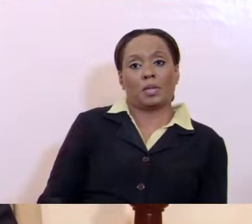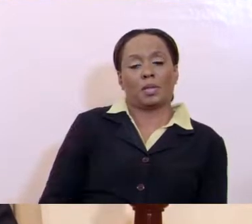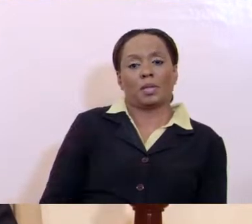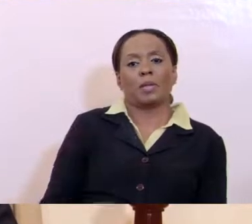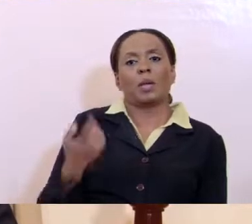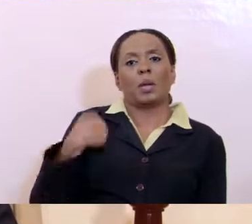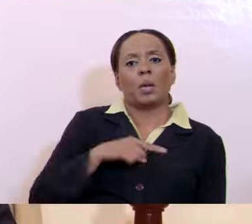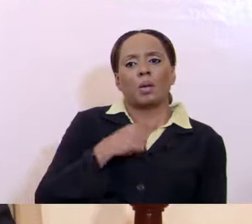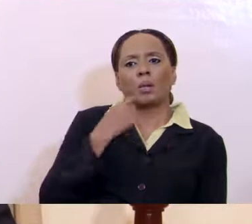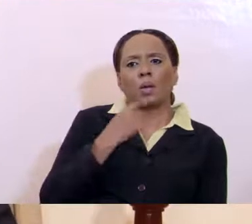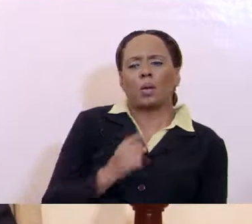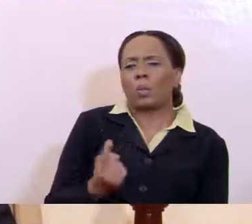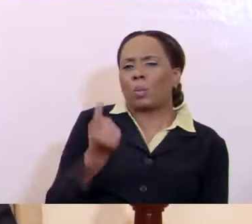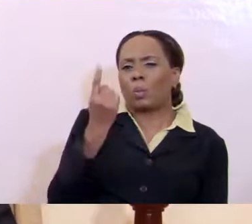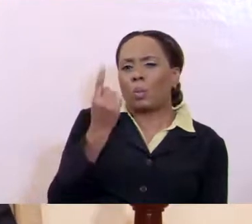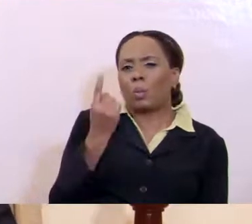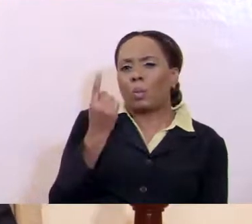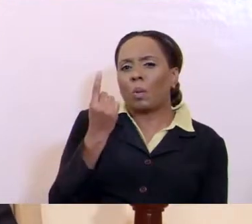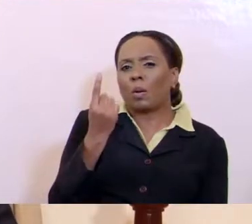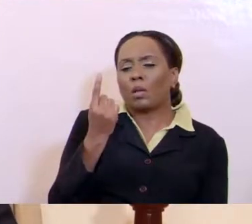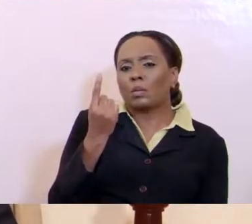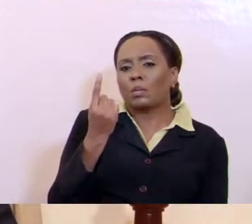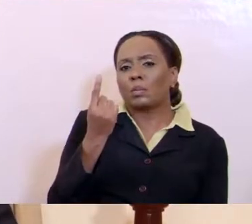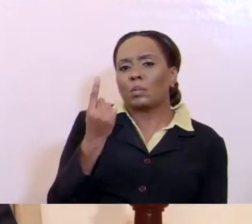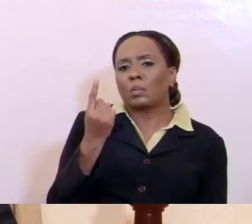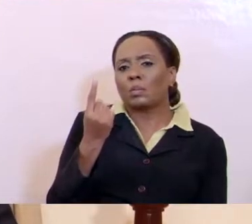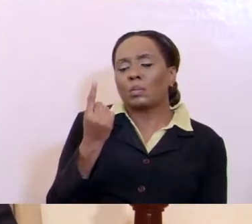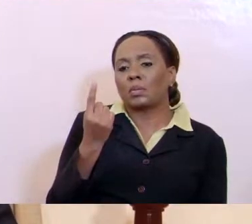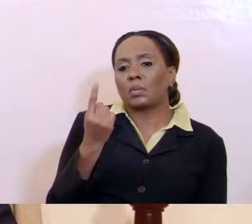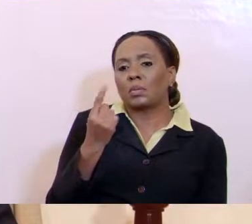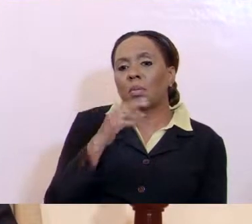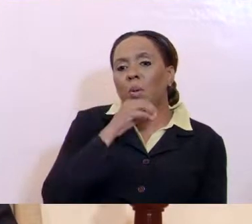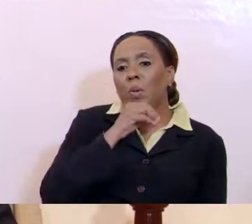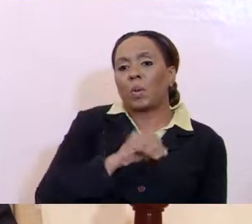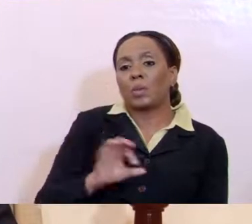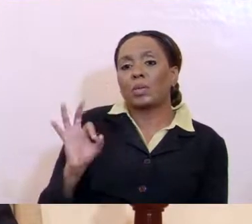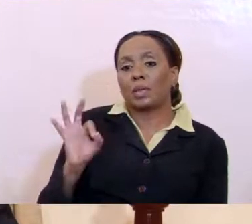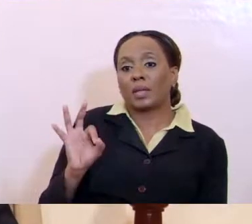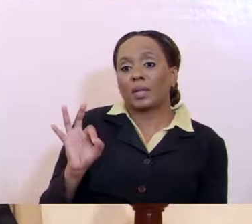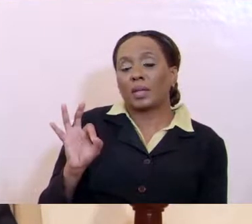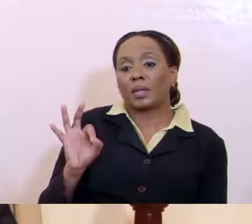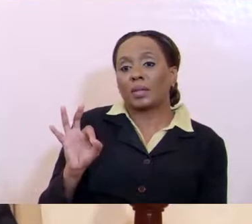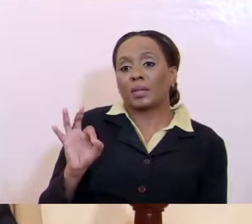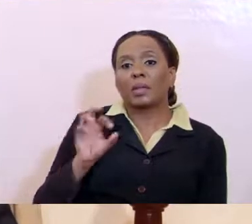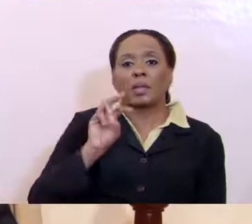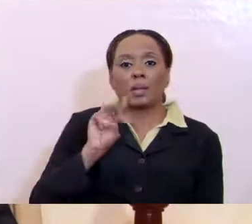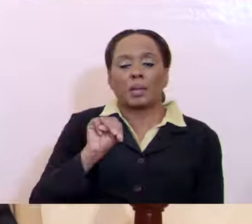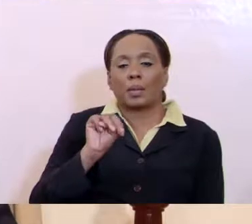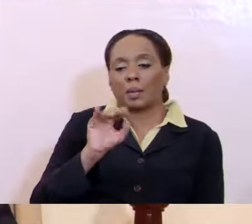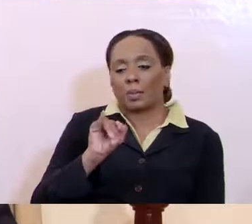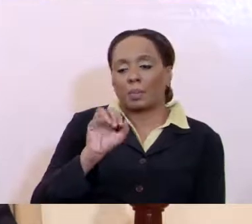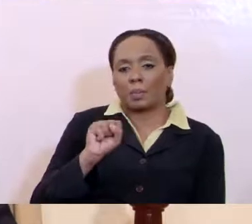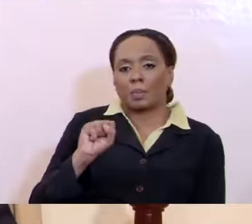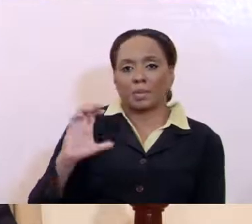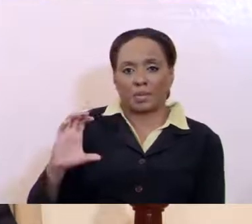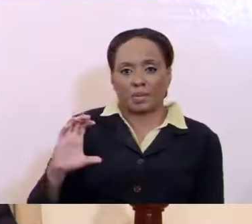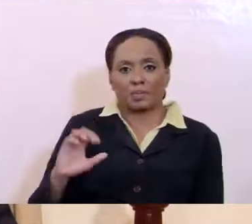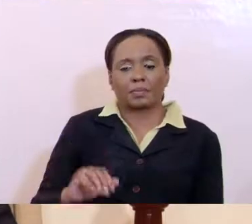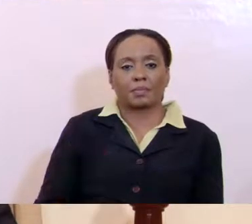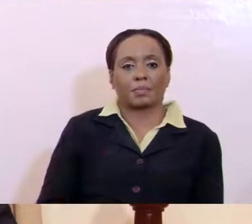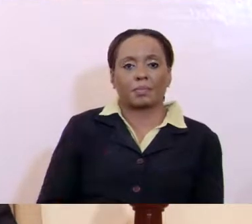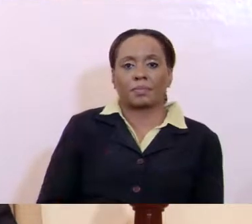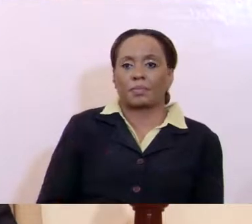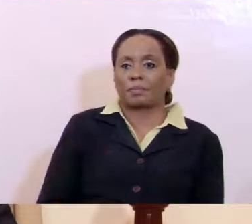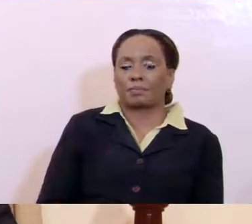reported that we had one case of a 9-year-old with the condition that you just referred to, Miss C. We have not had any